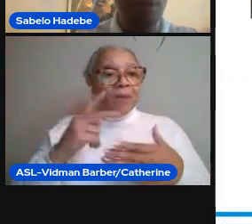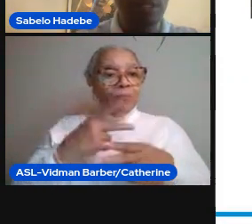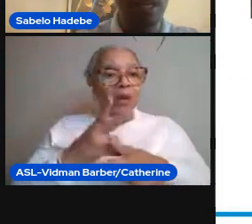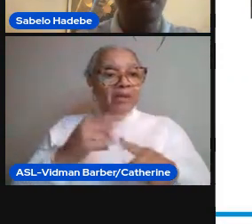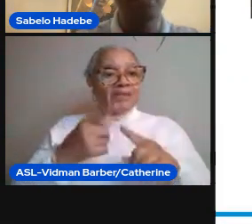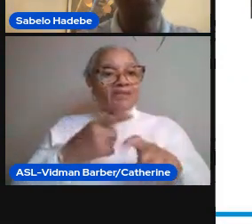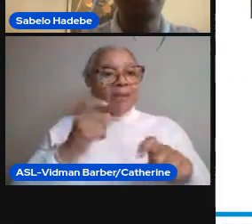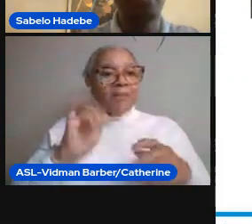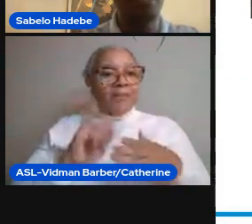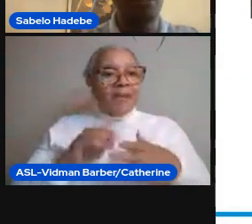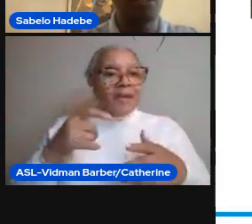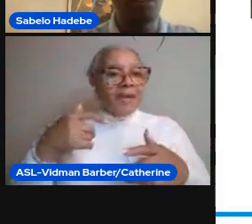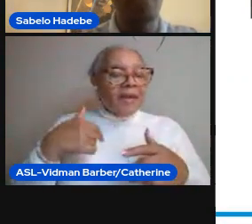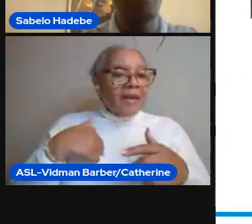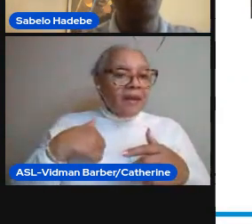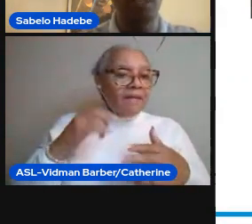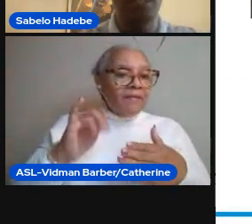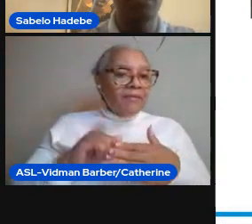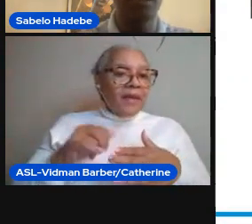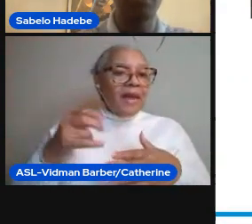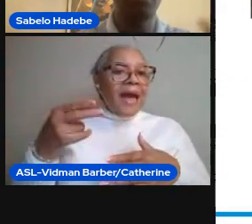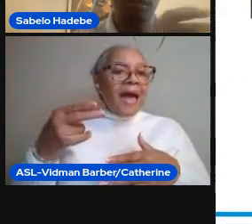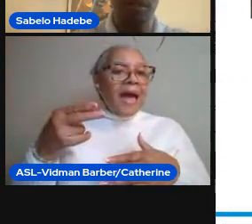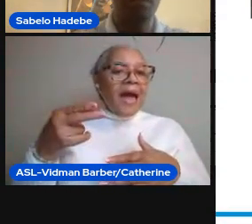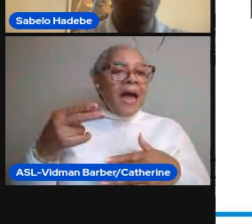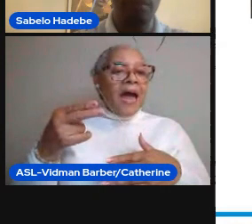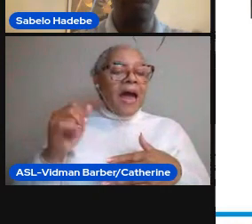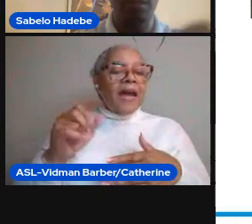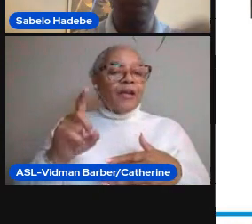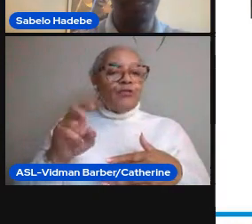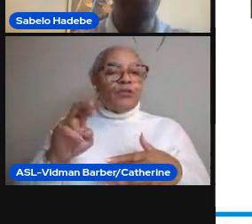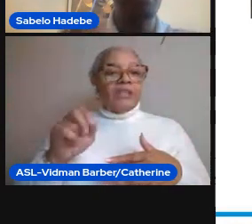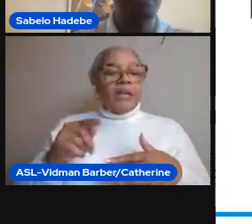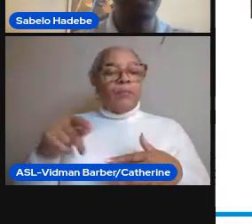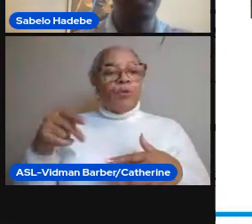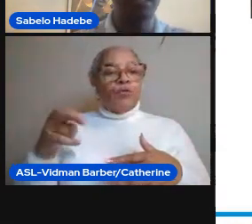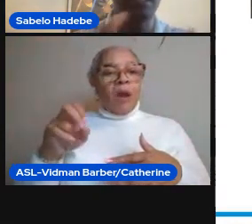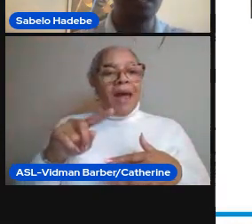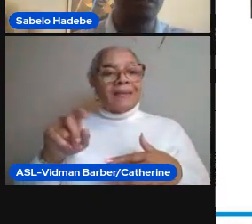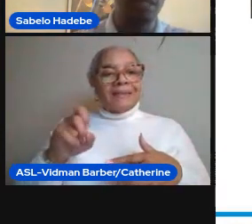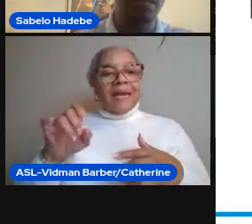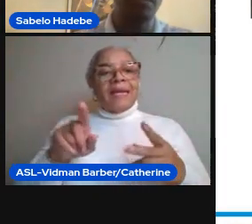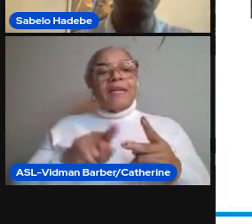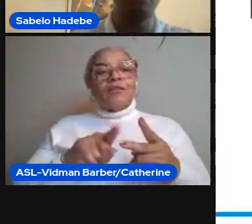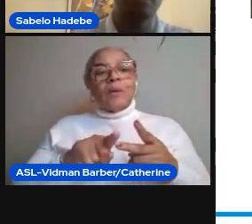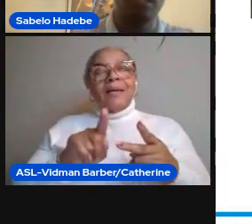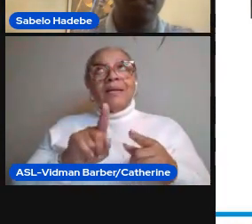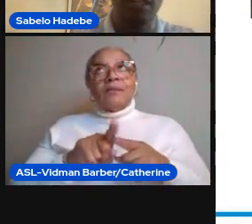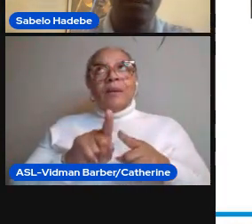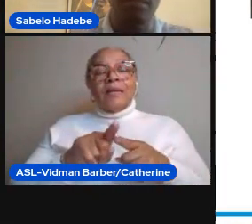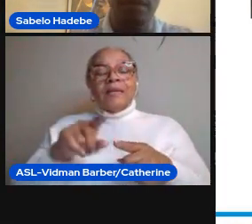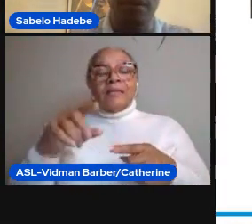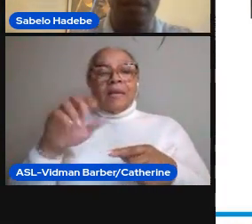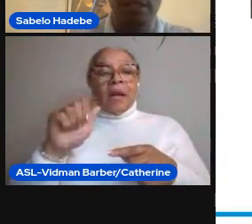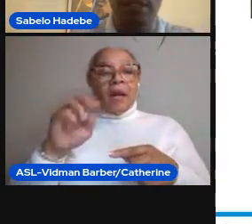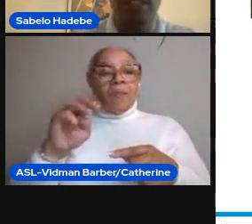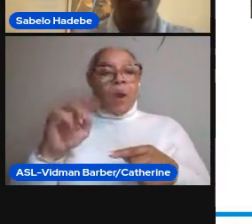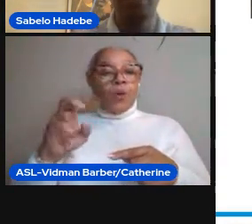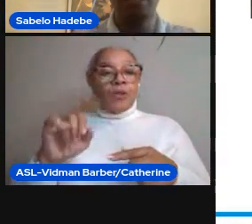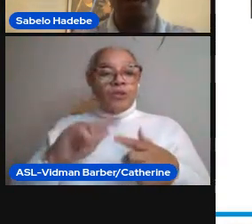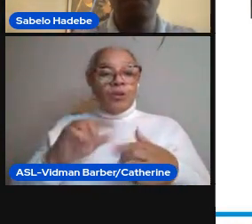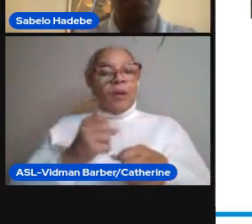hydrogen peroxide and also ammonia. So it would break up phenylalanine, it makes up this